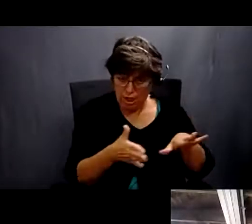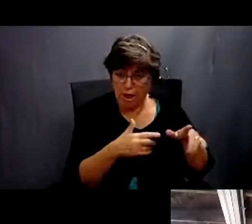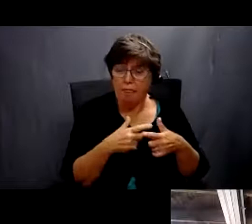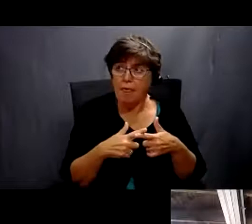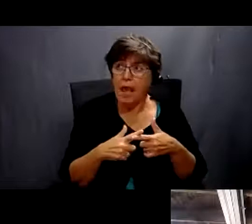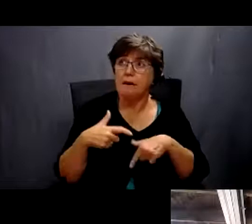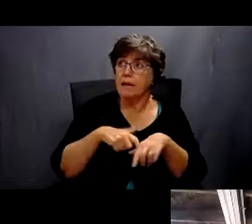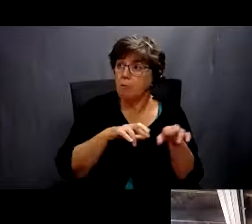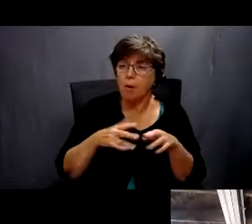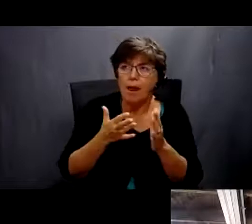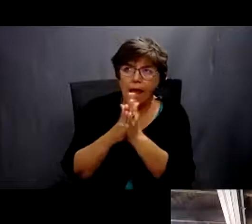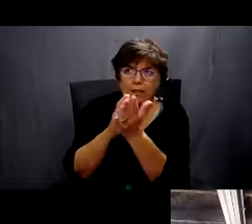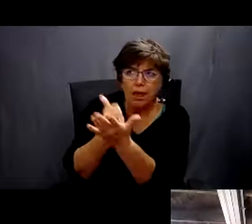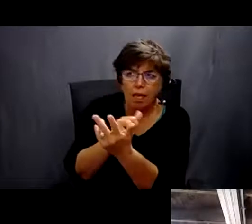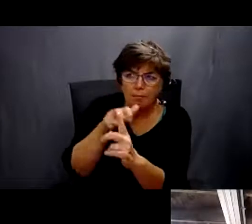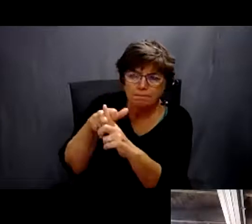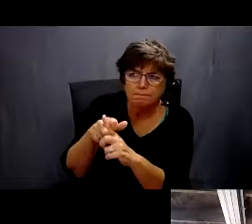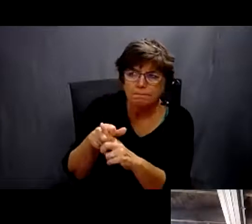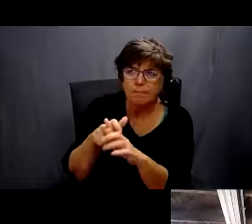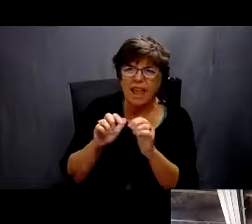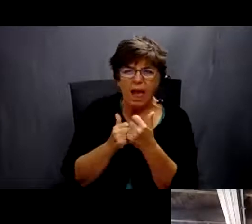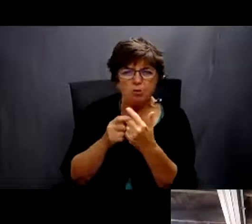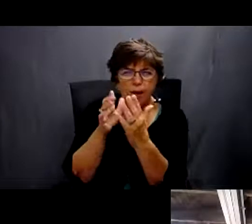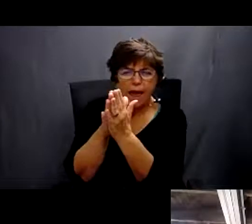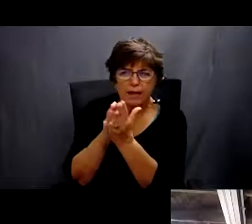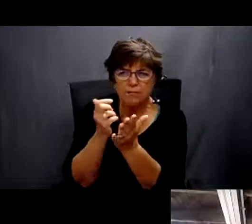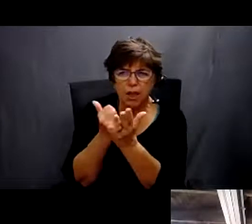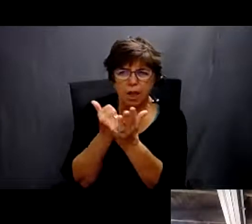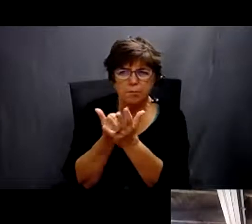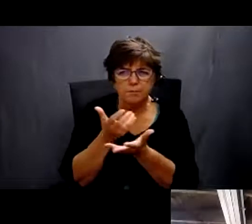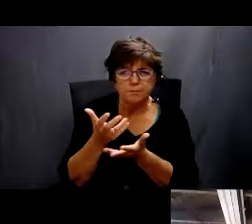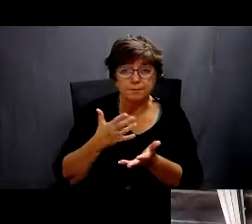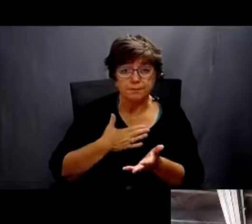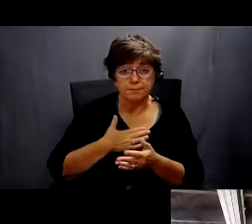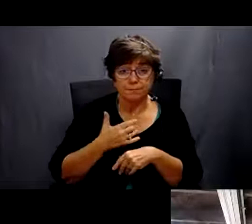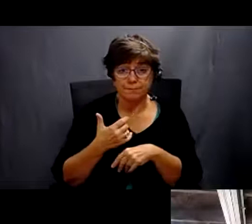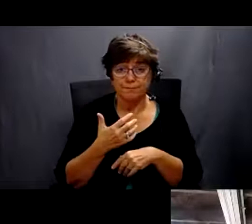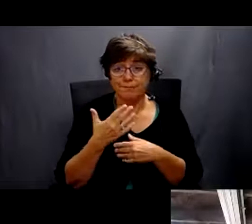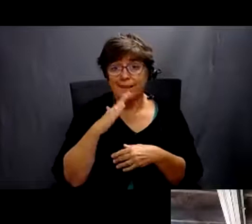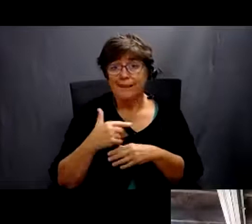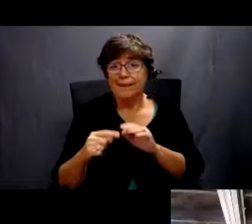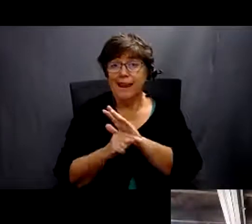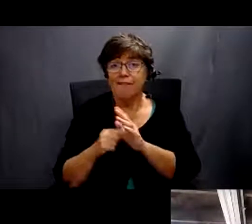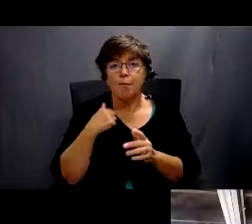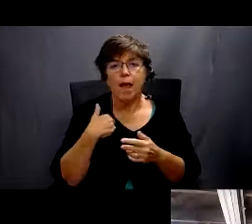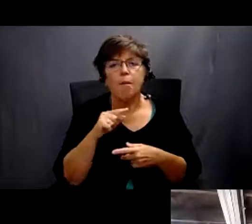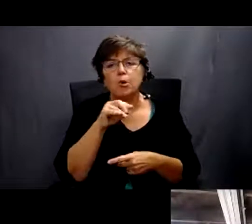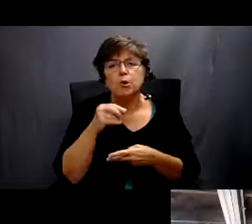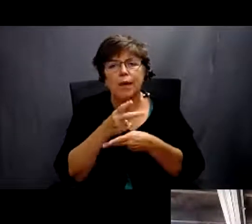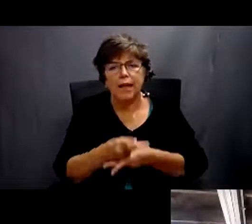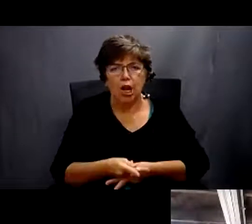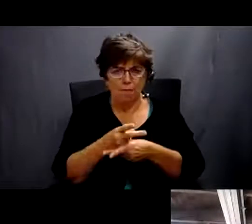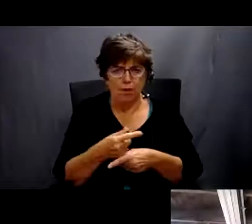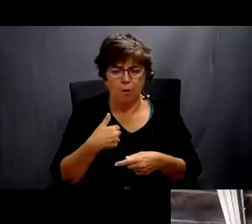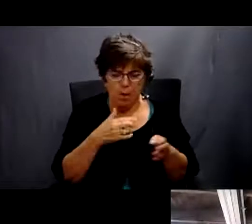help, and I want to know who to ask and how I should ask. And my fault is being too careful in some ways. Absolutely. I want to